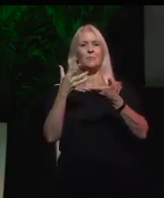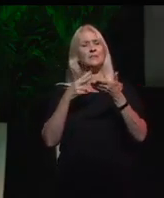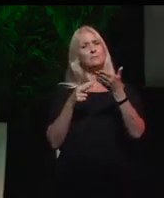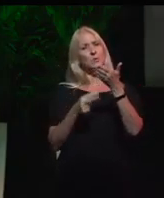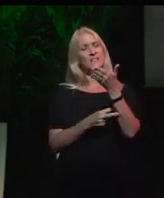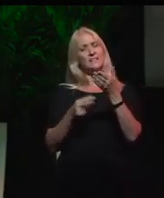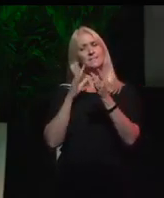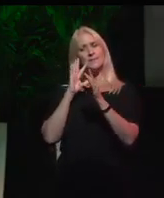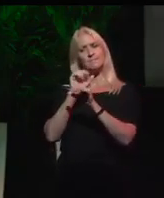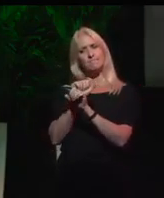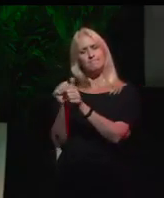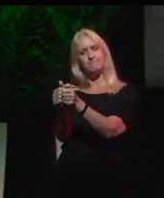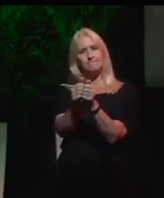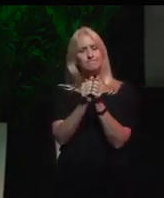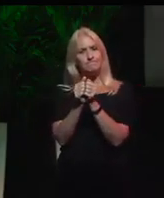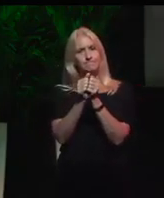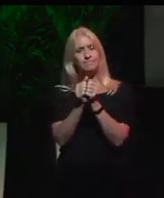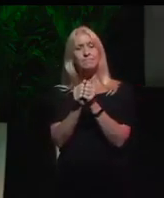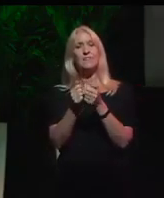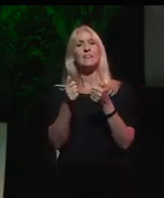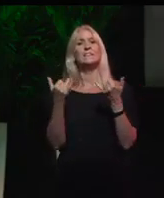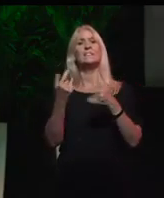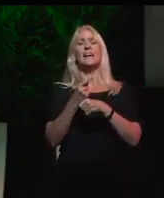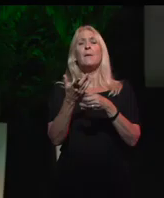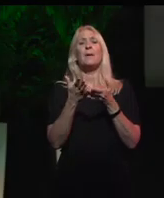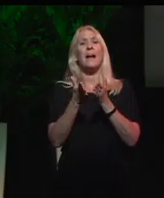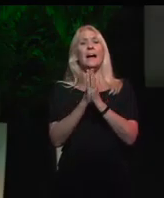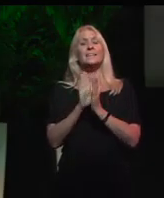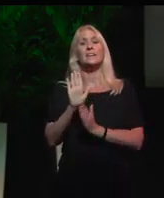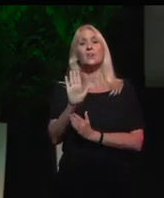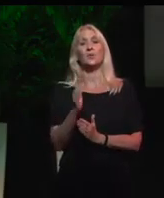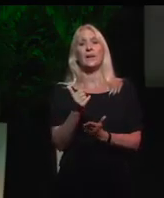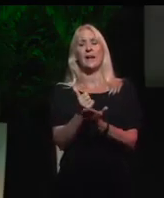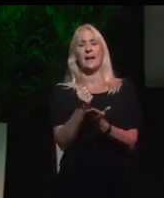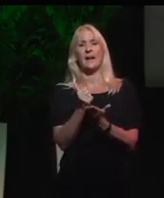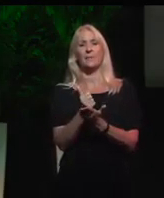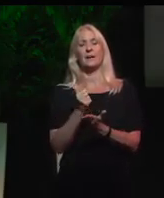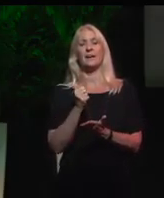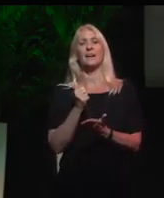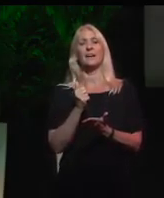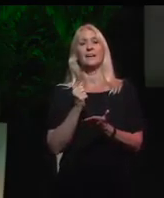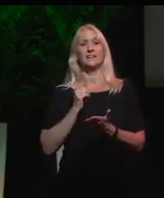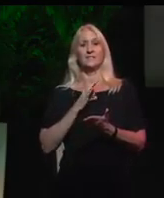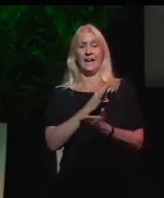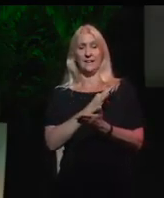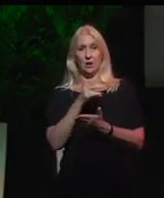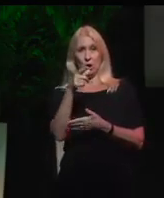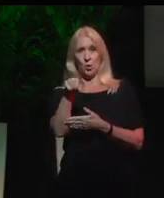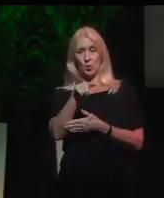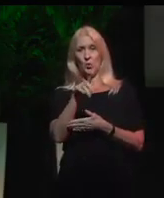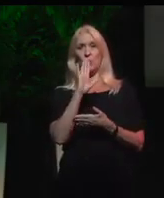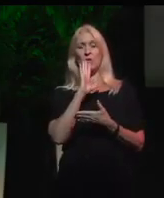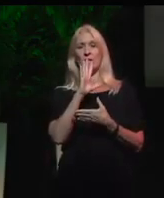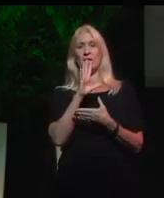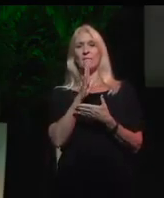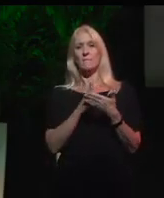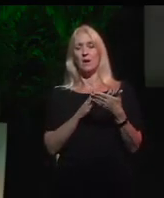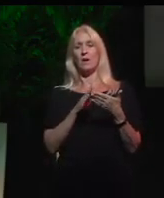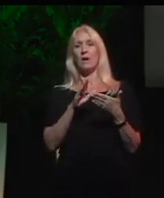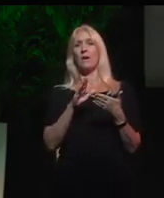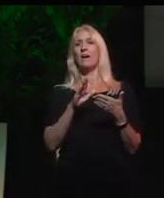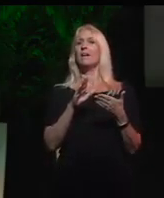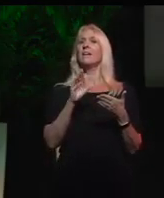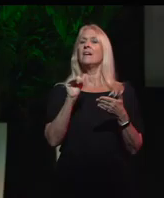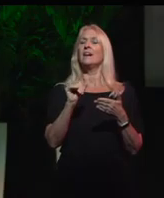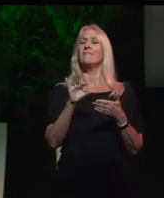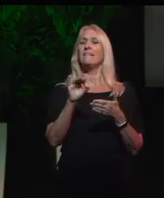collaboration, today I stand here asking for your help. As faculty members, you are part of FSCJ's front line